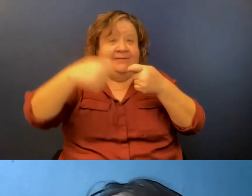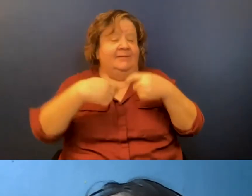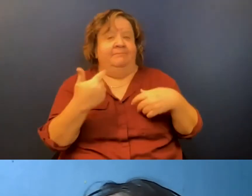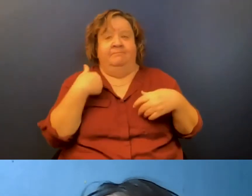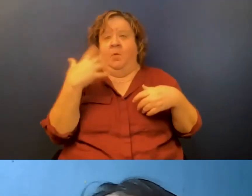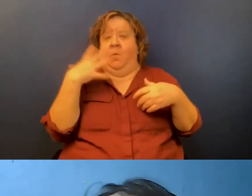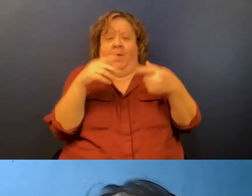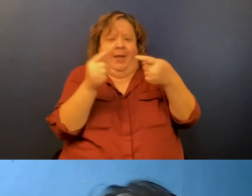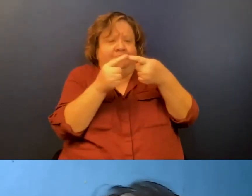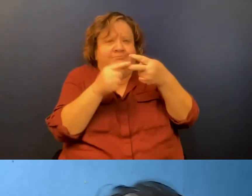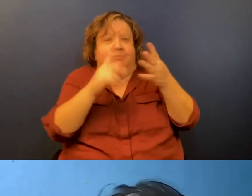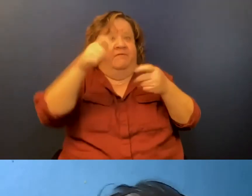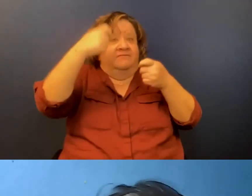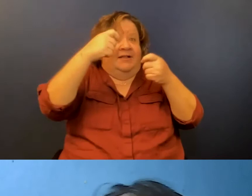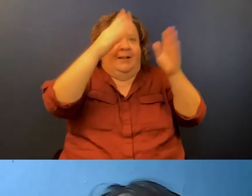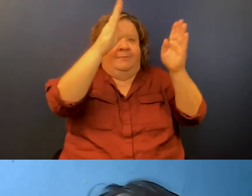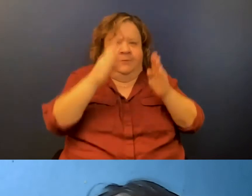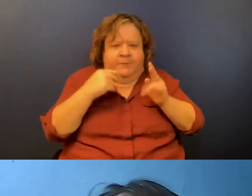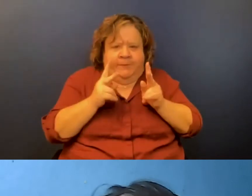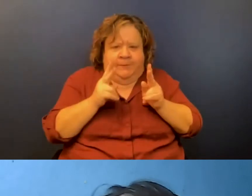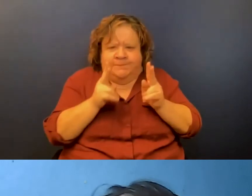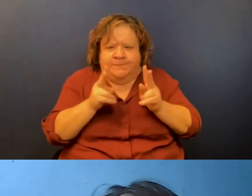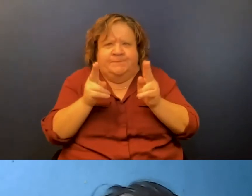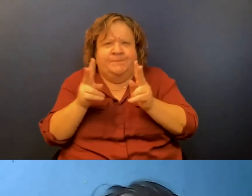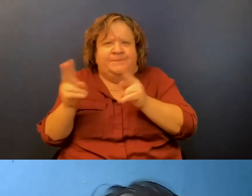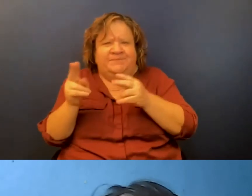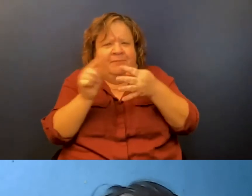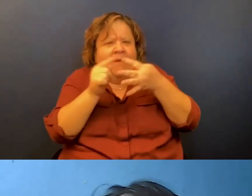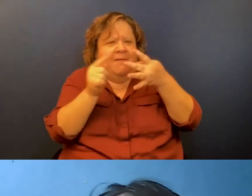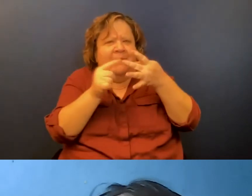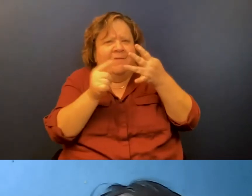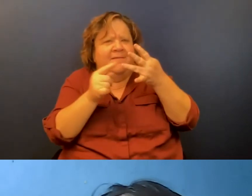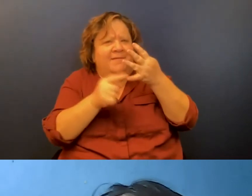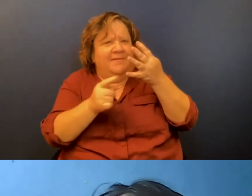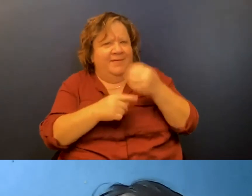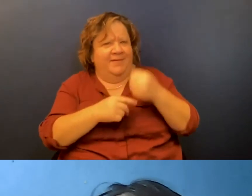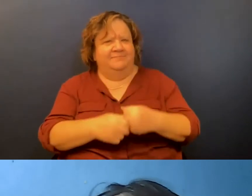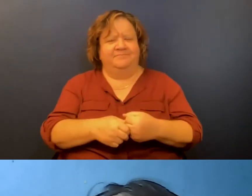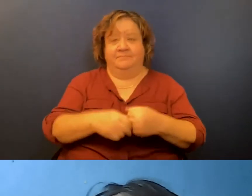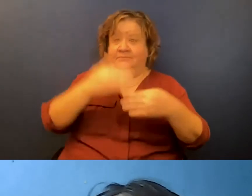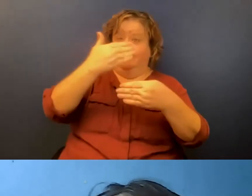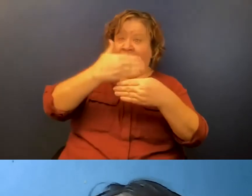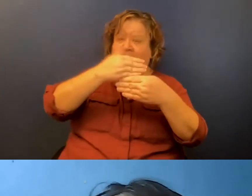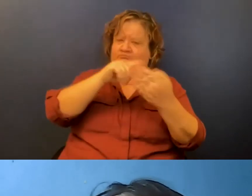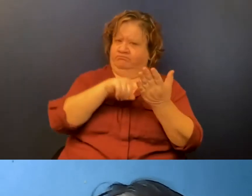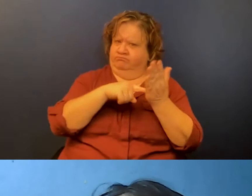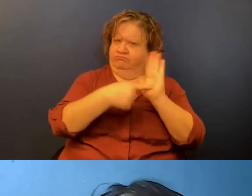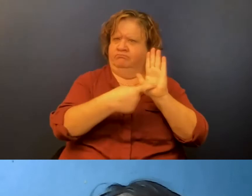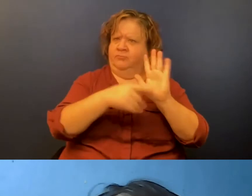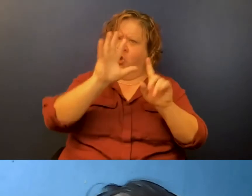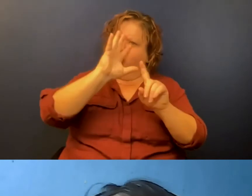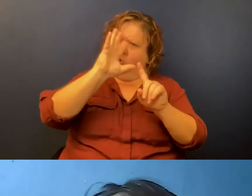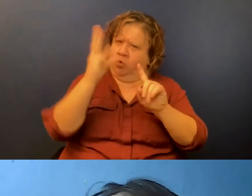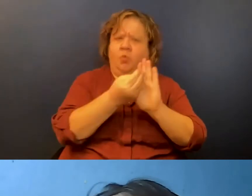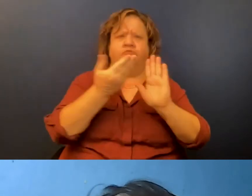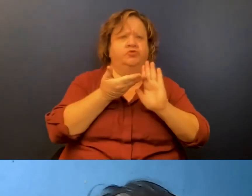and theater, which is cultural expression, is very important that we as disabled youth get